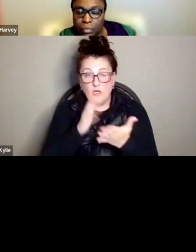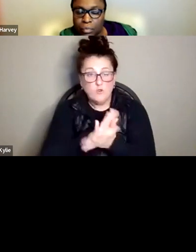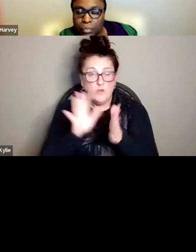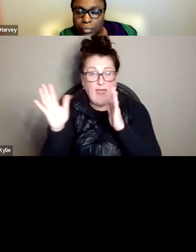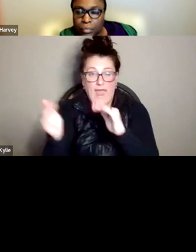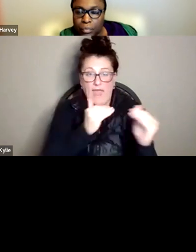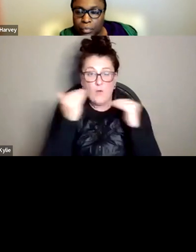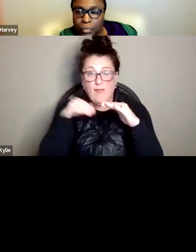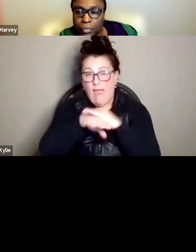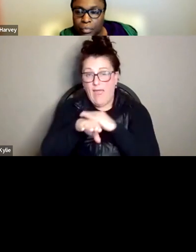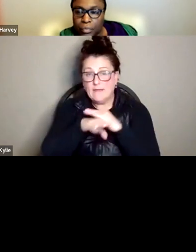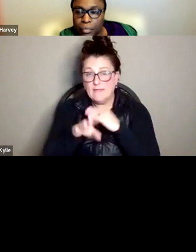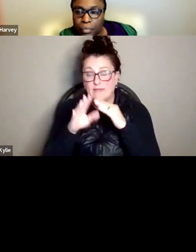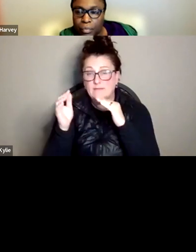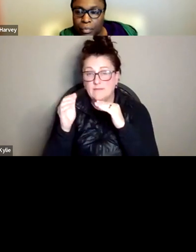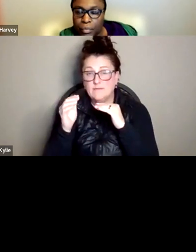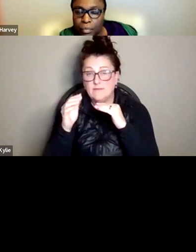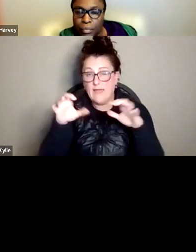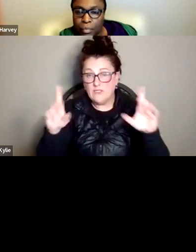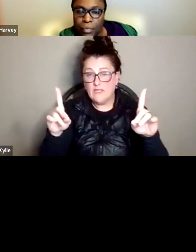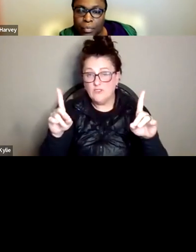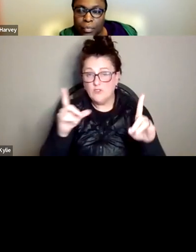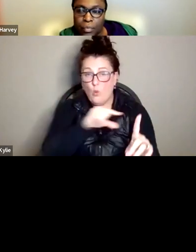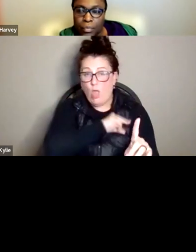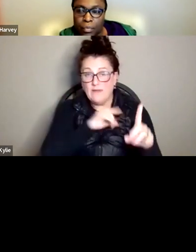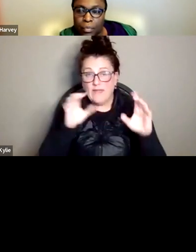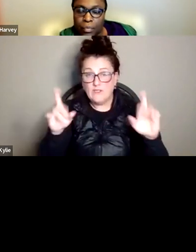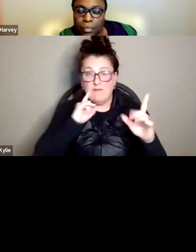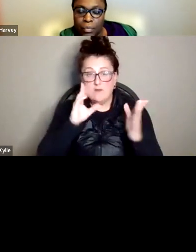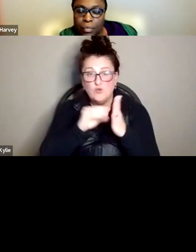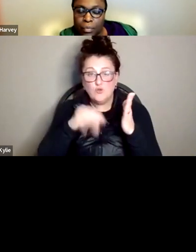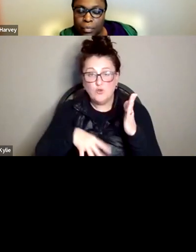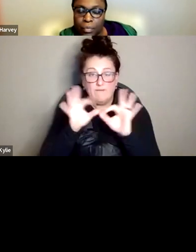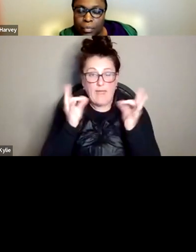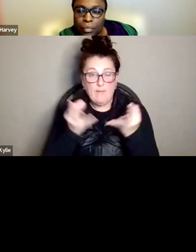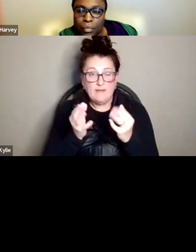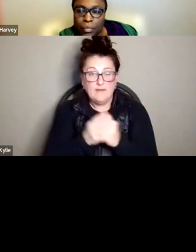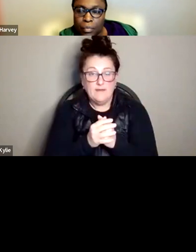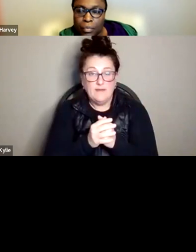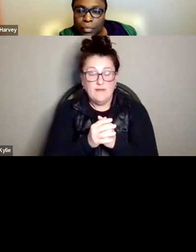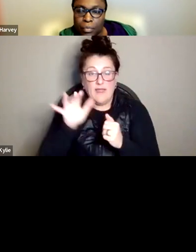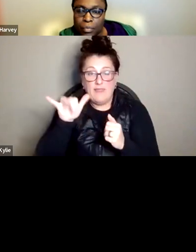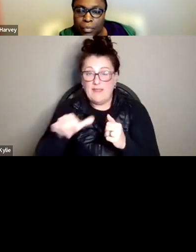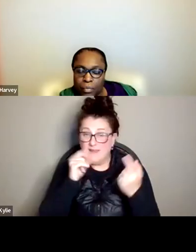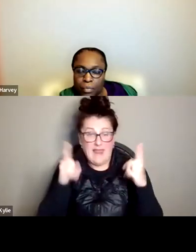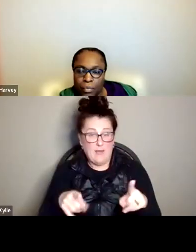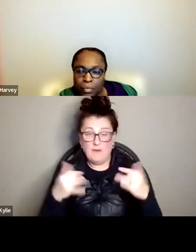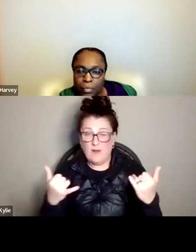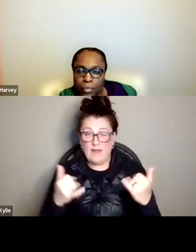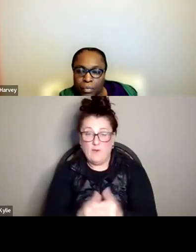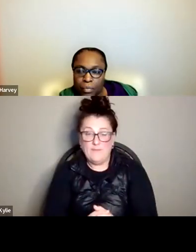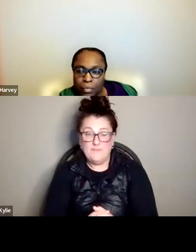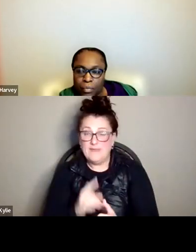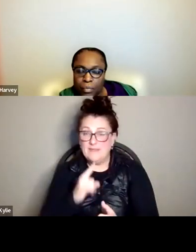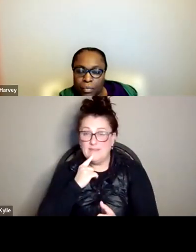Equity, access to a quality education for our students and families. That's not going on right now. There's a